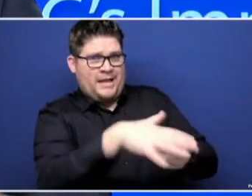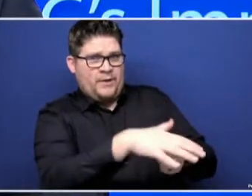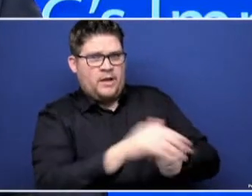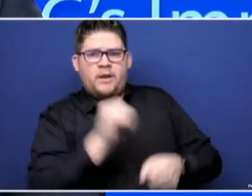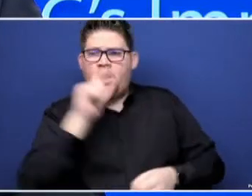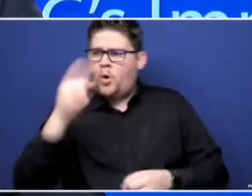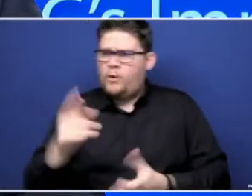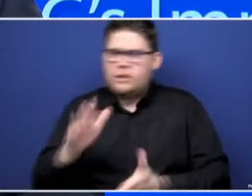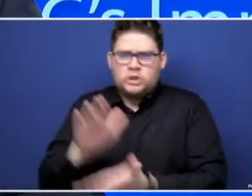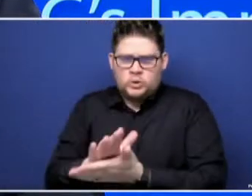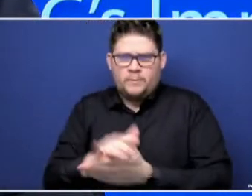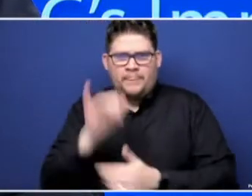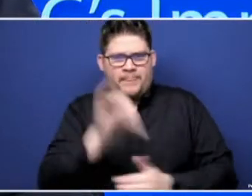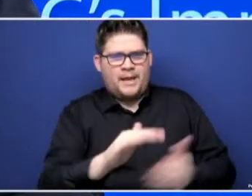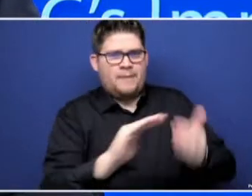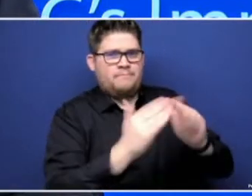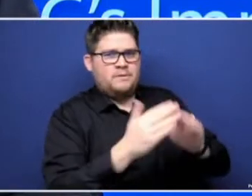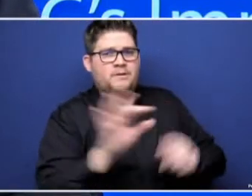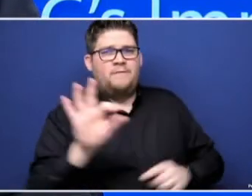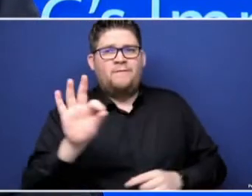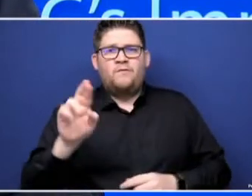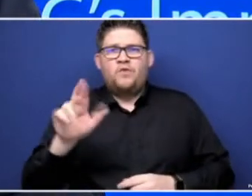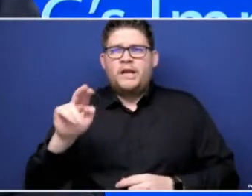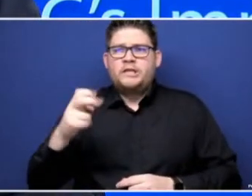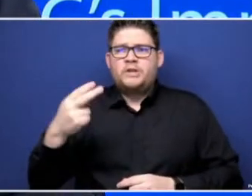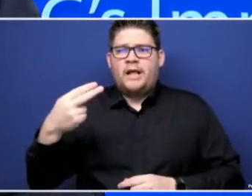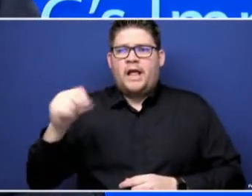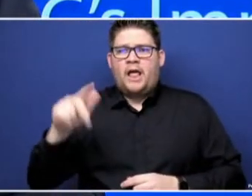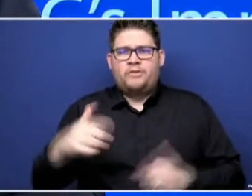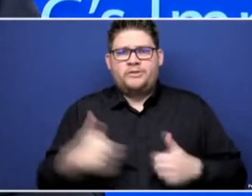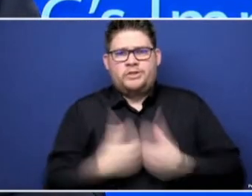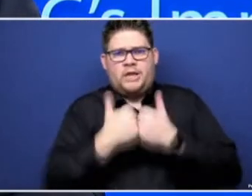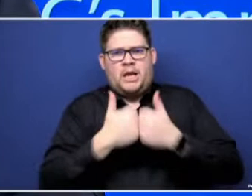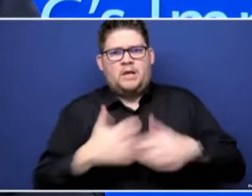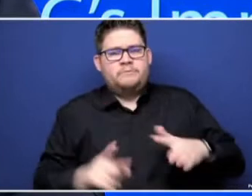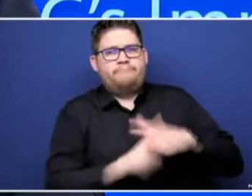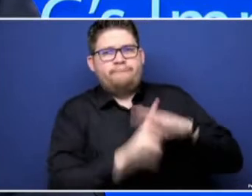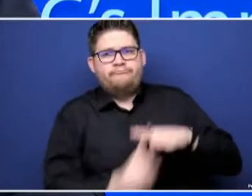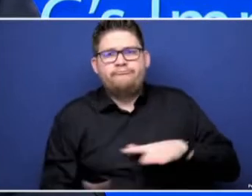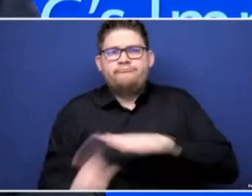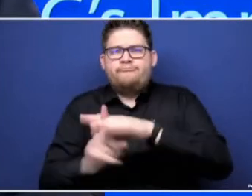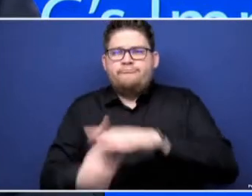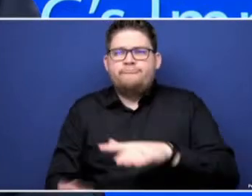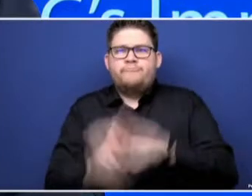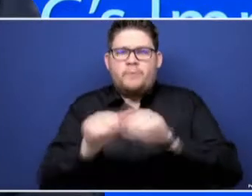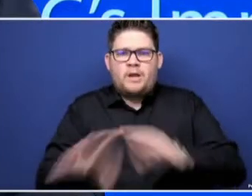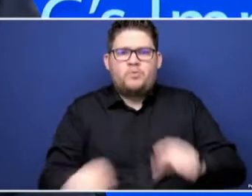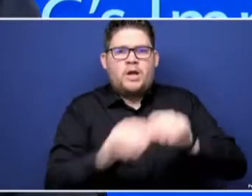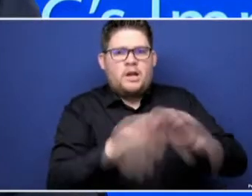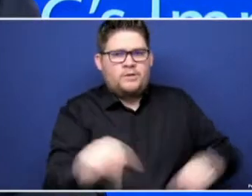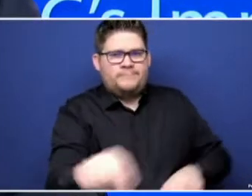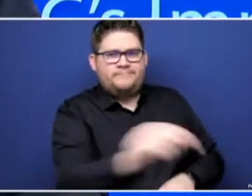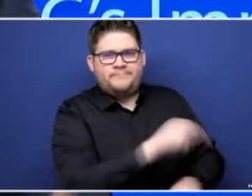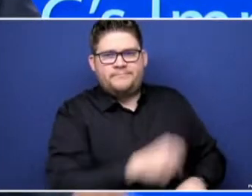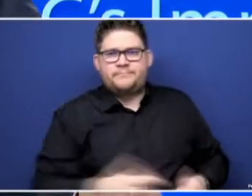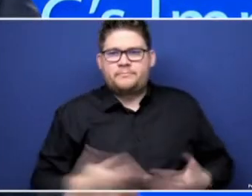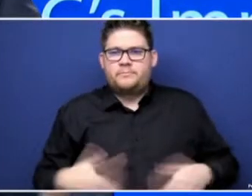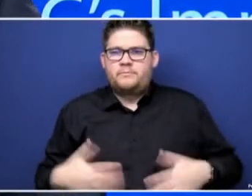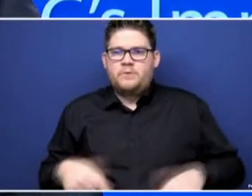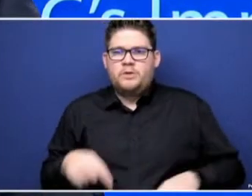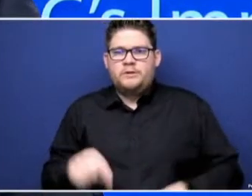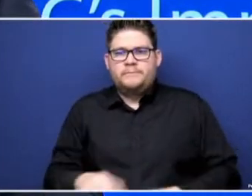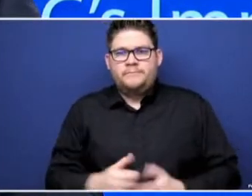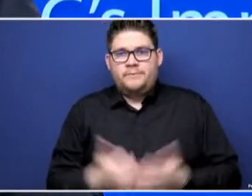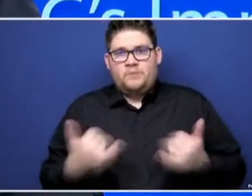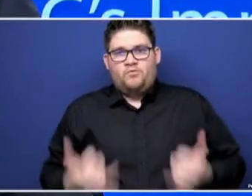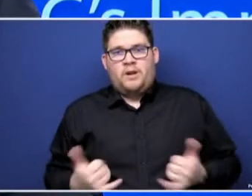be assisting with compensation. That will come from the budget we have put in place to meet these challenges. But many